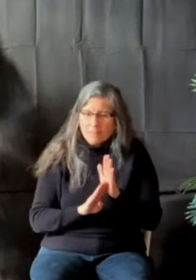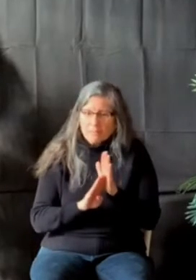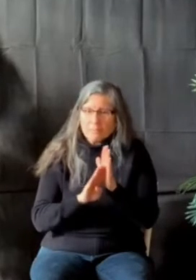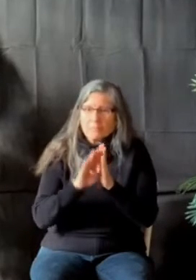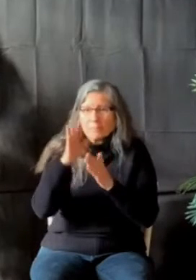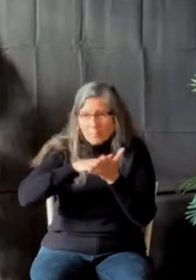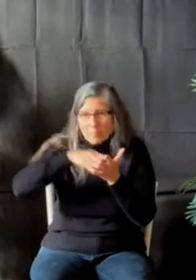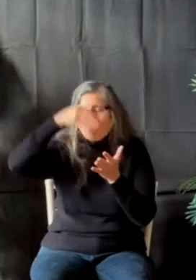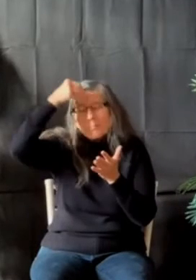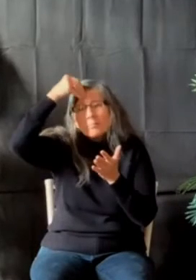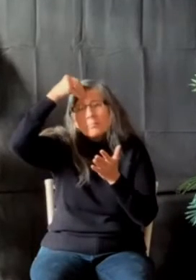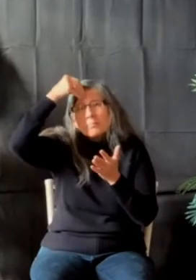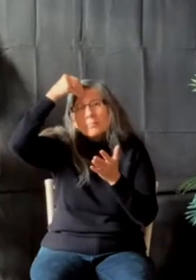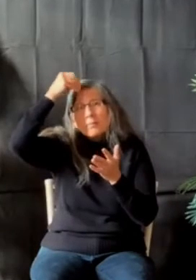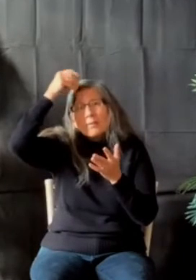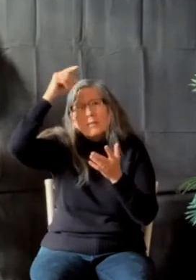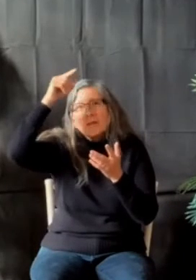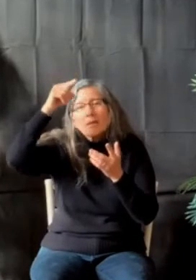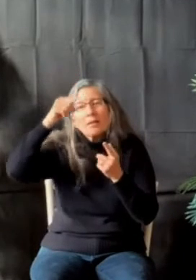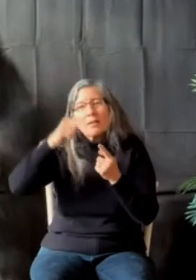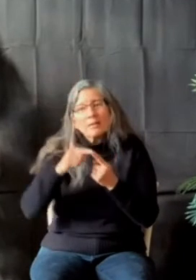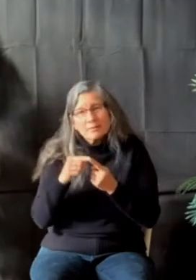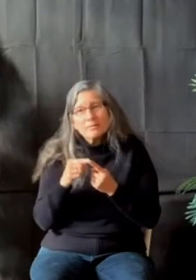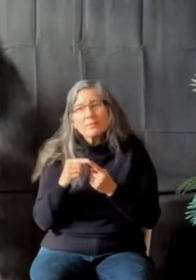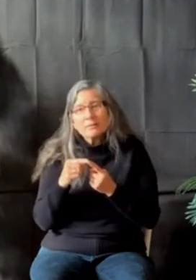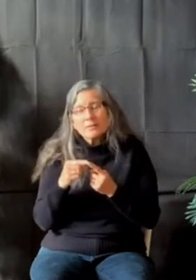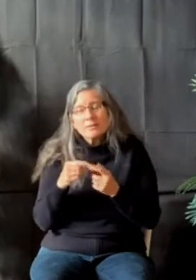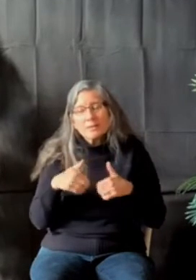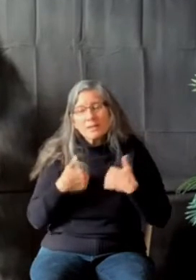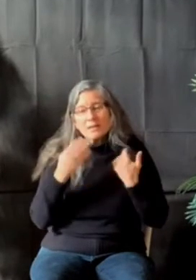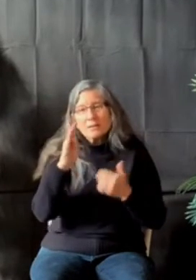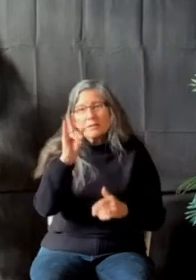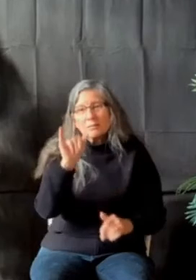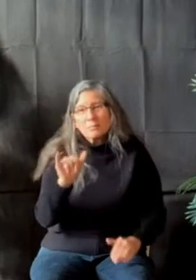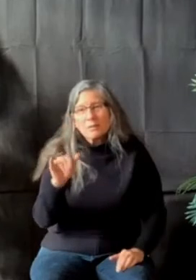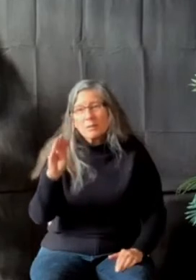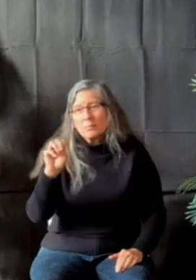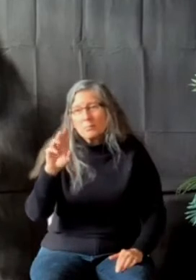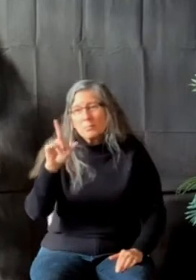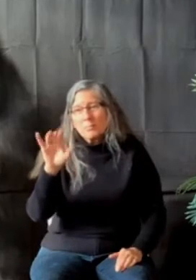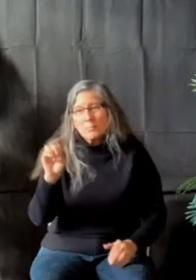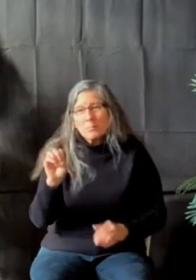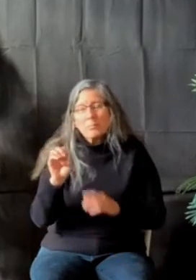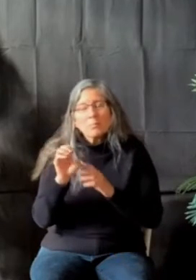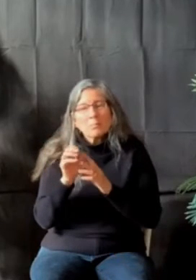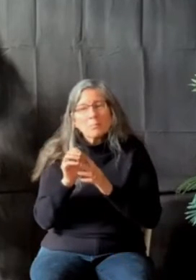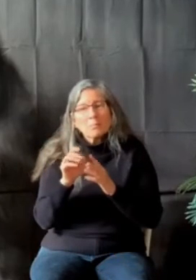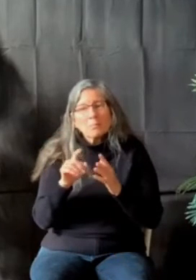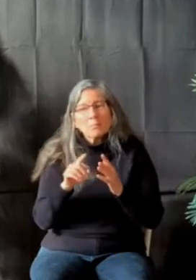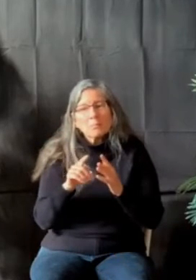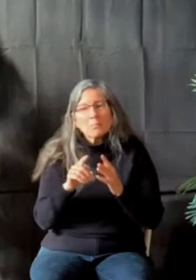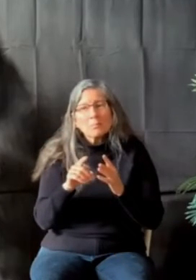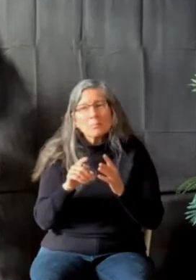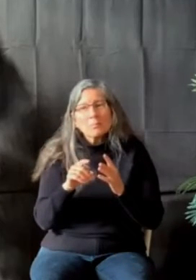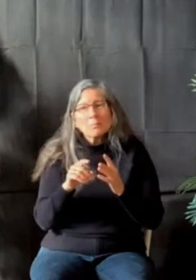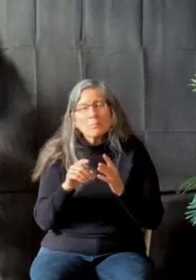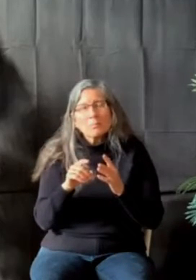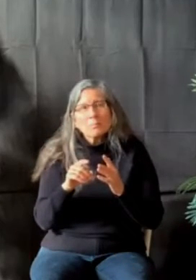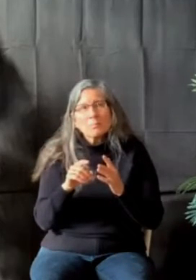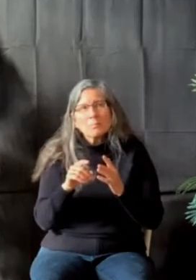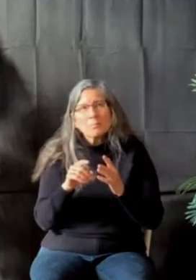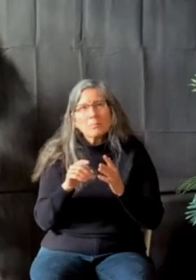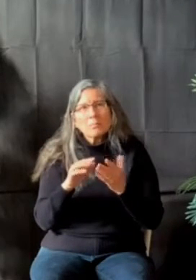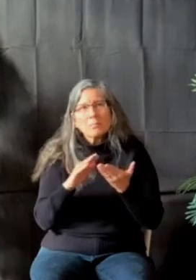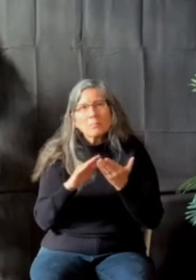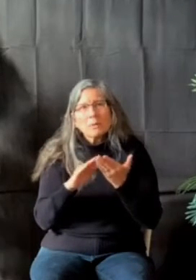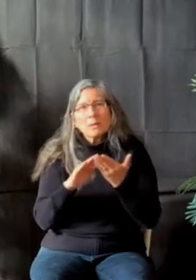learn to the point where young Billy Newell became Dr. William